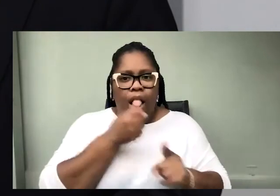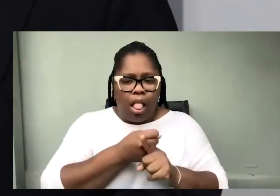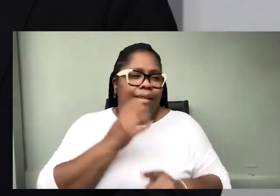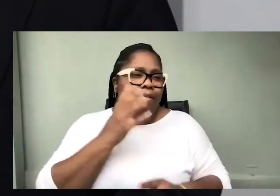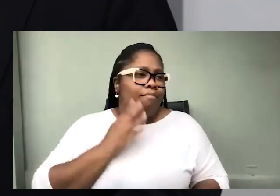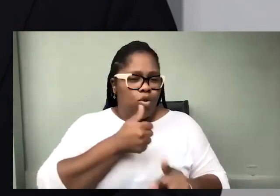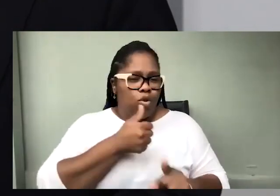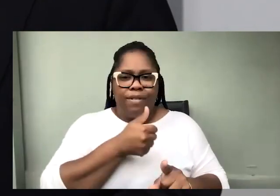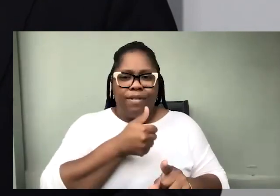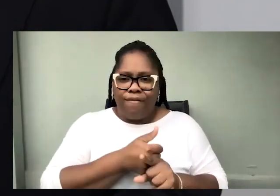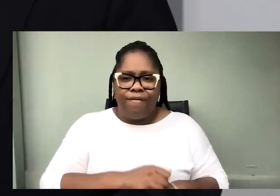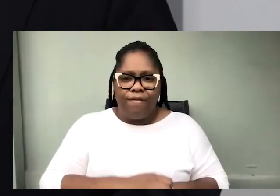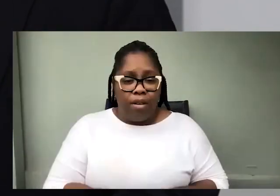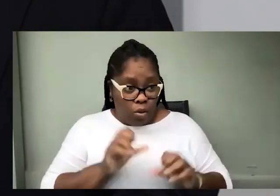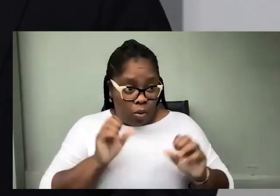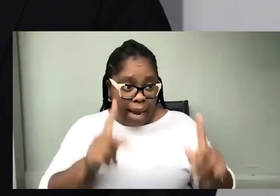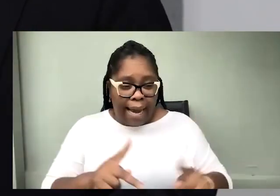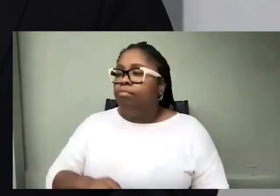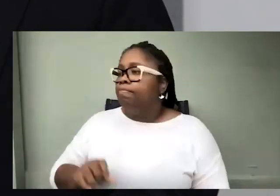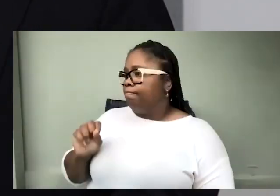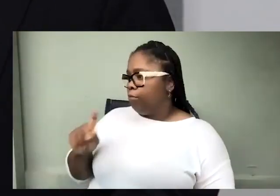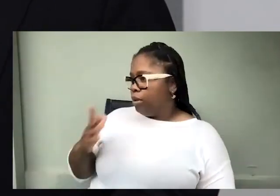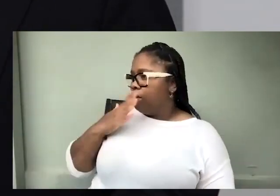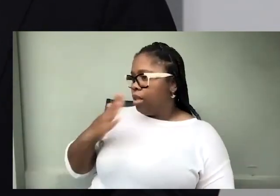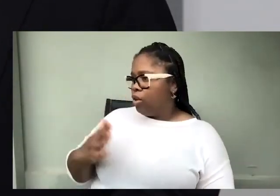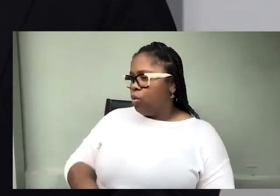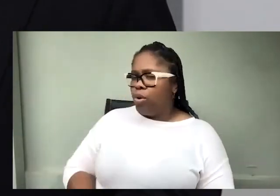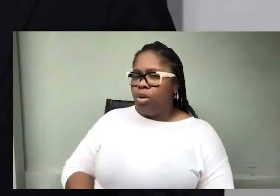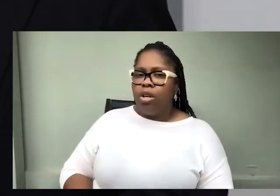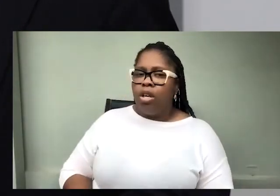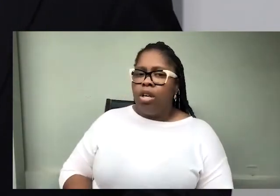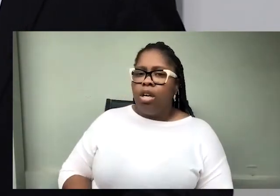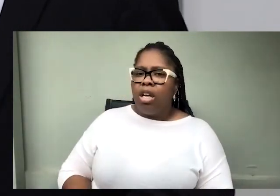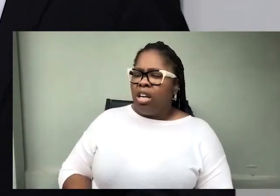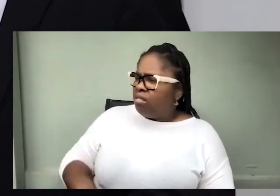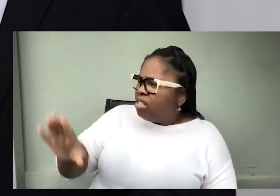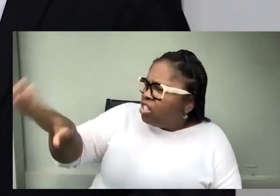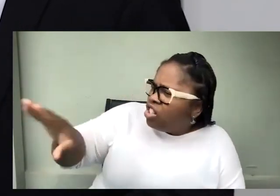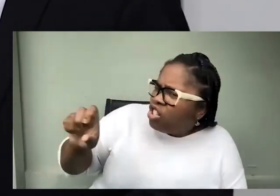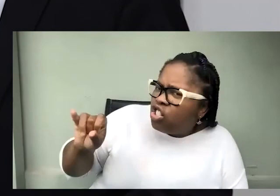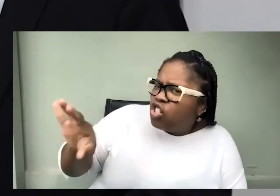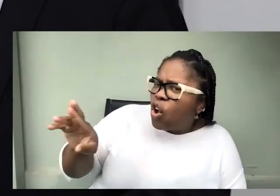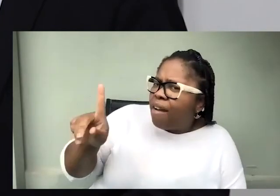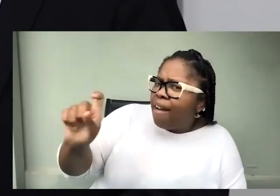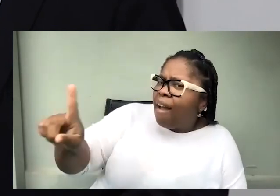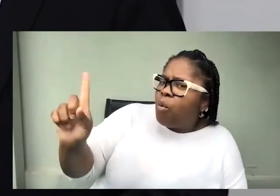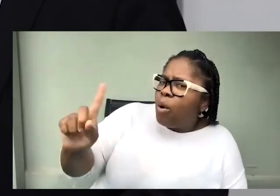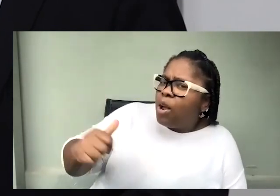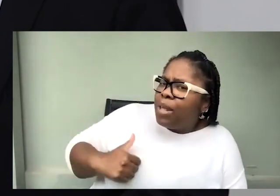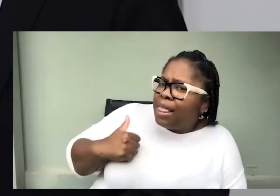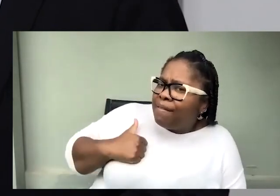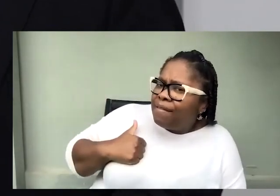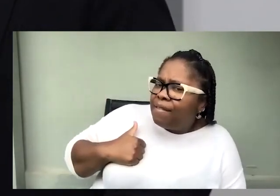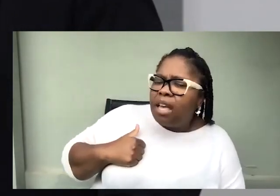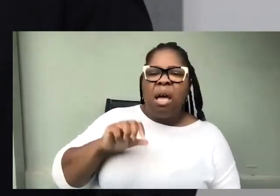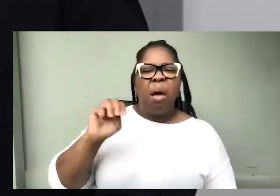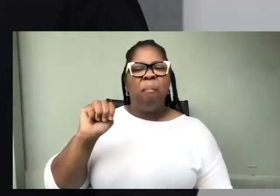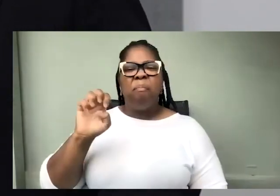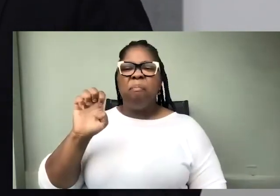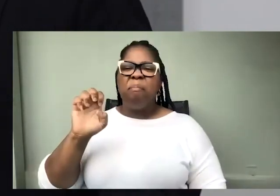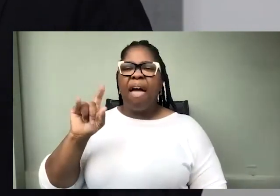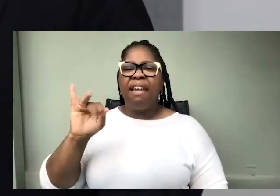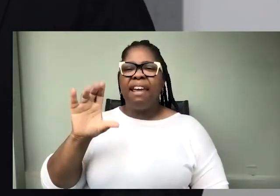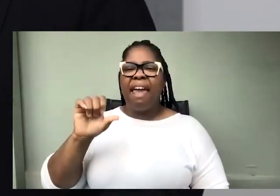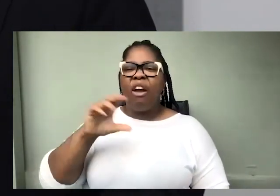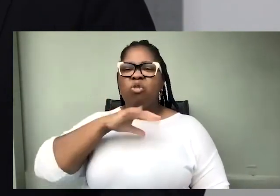it. Okay? Thank you. Sir, may I ask, where do you live? Medicare is corrupt. Sir, where do you